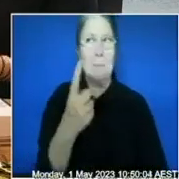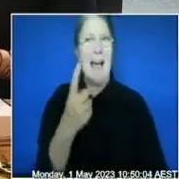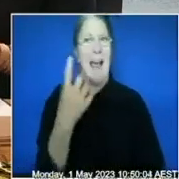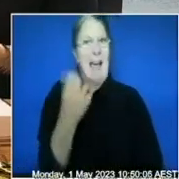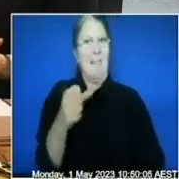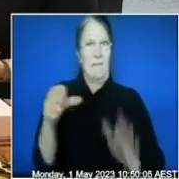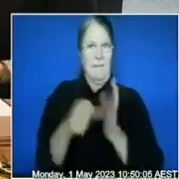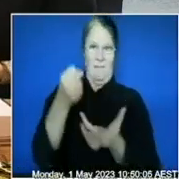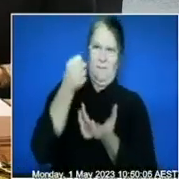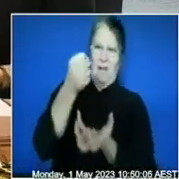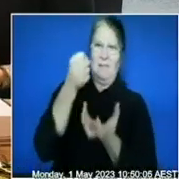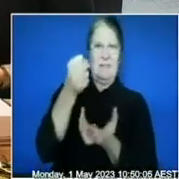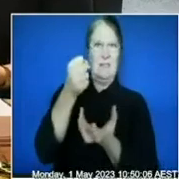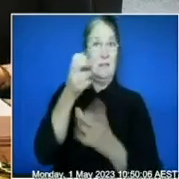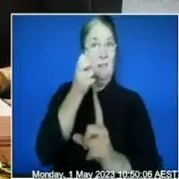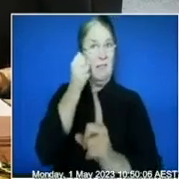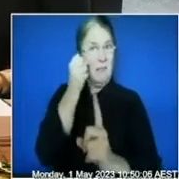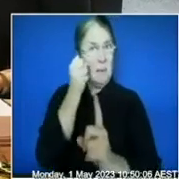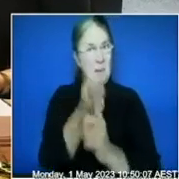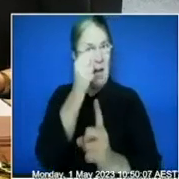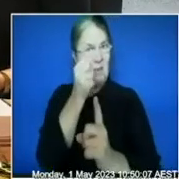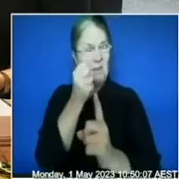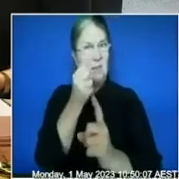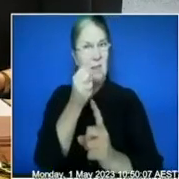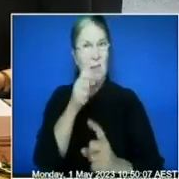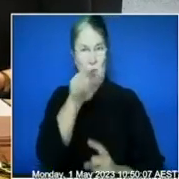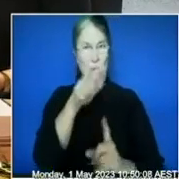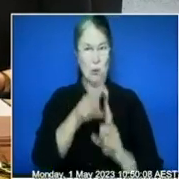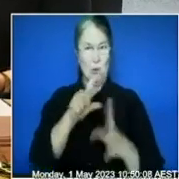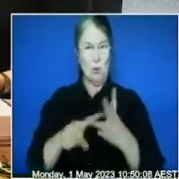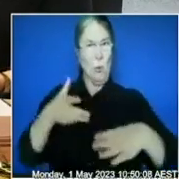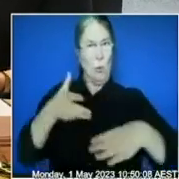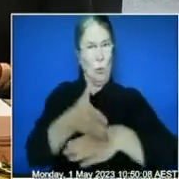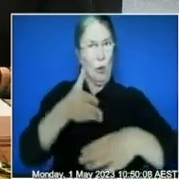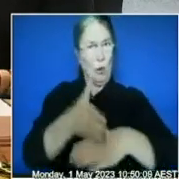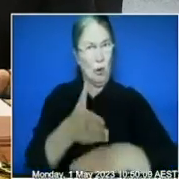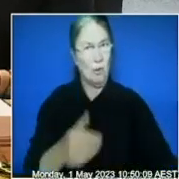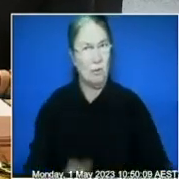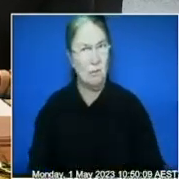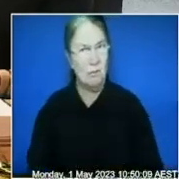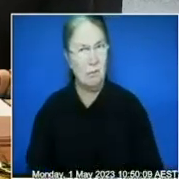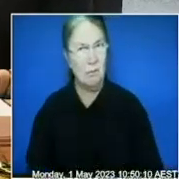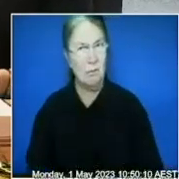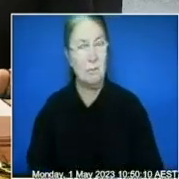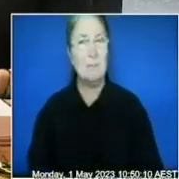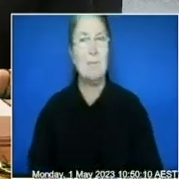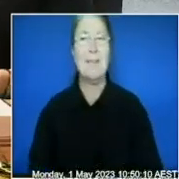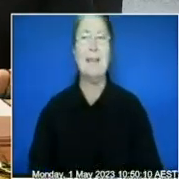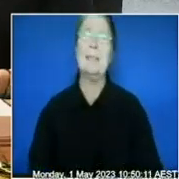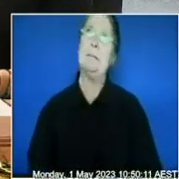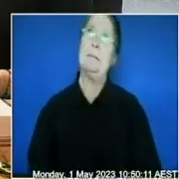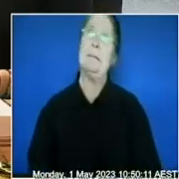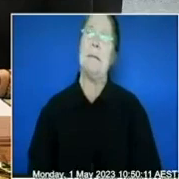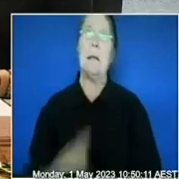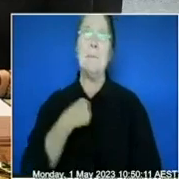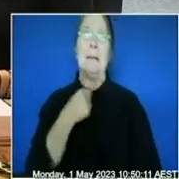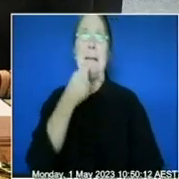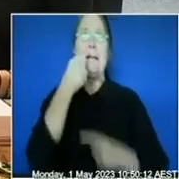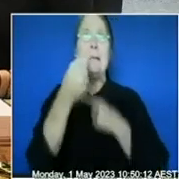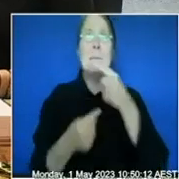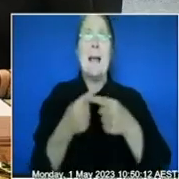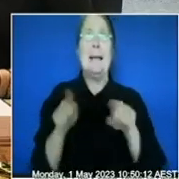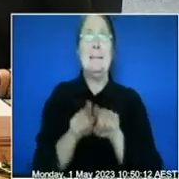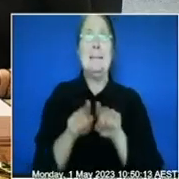I'm not sure I'd characterise it as a funding delay, but I would say that decisions are made at particular points and that there are times where decisions are